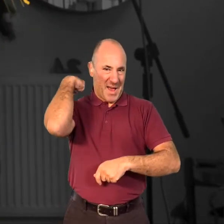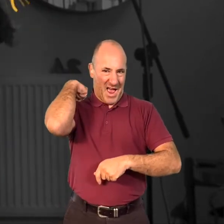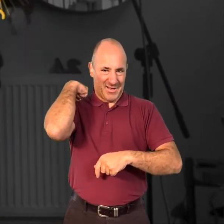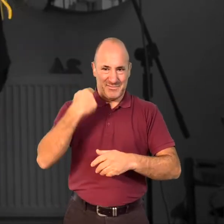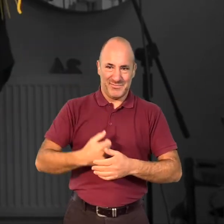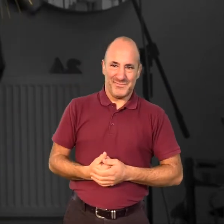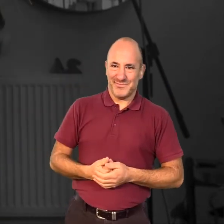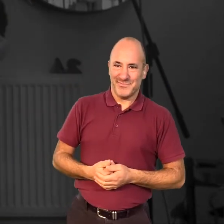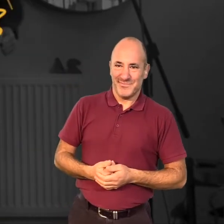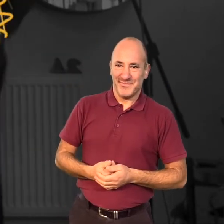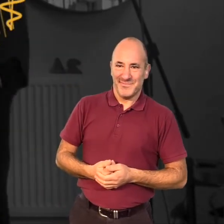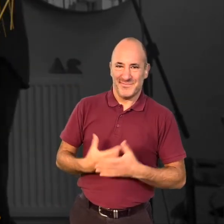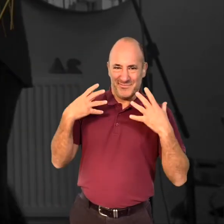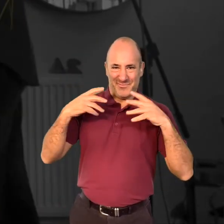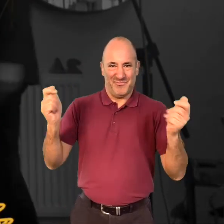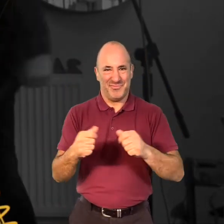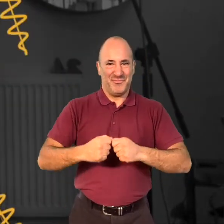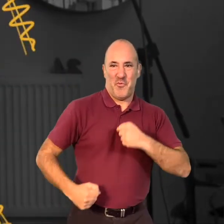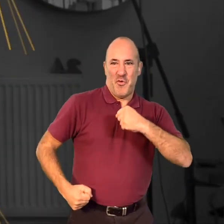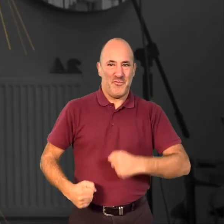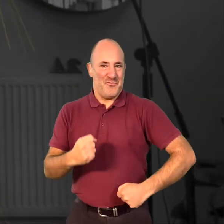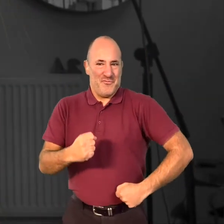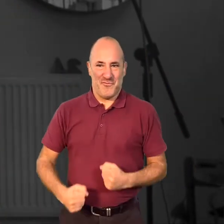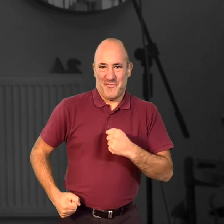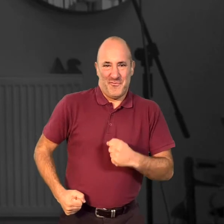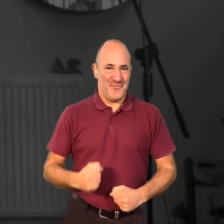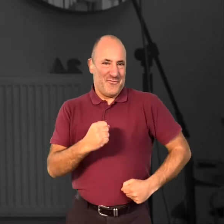big drum on my back. Do some walking.